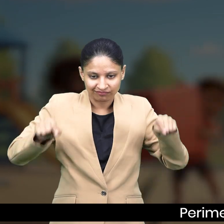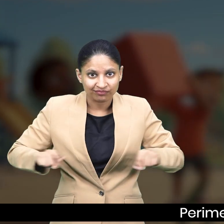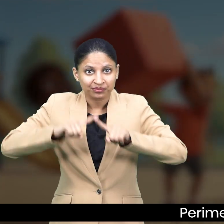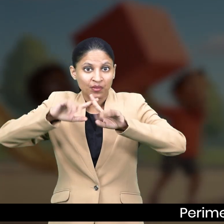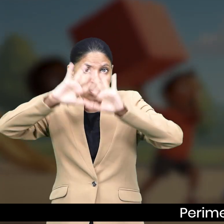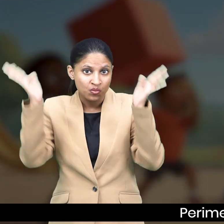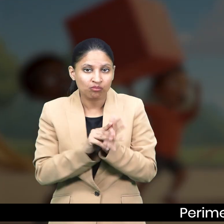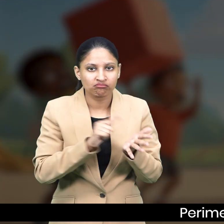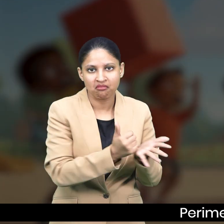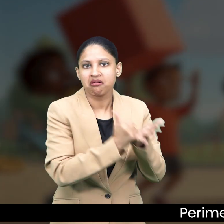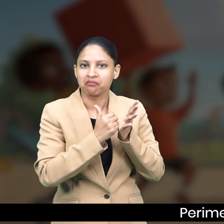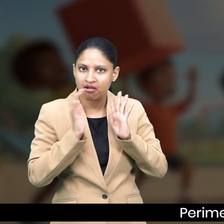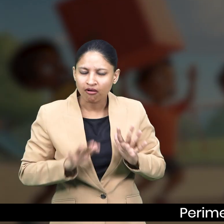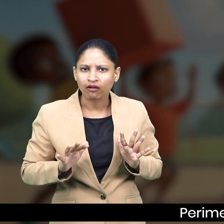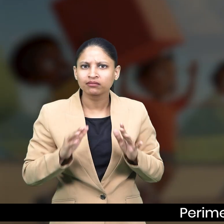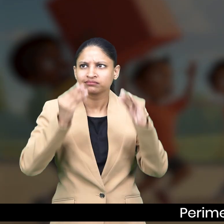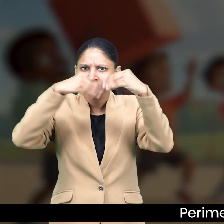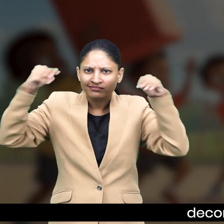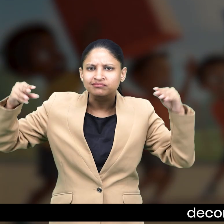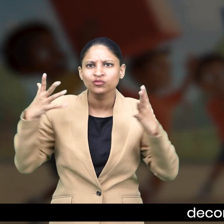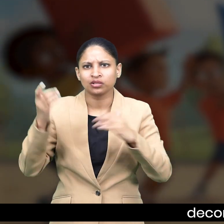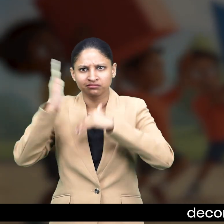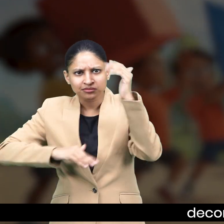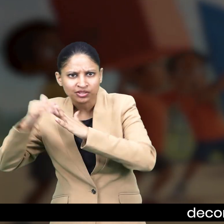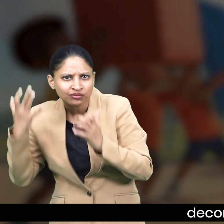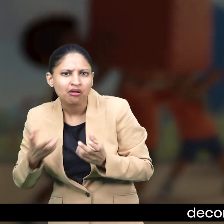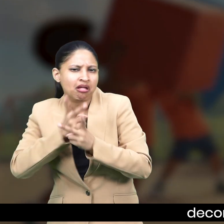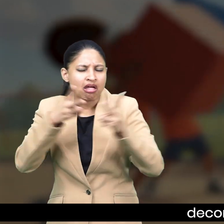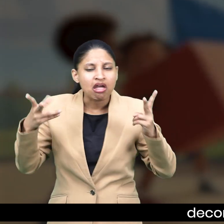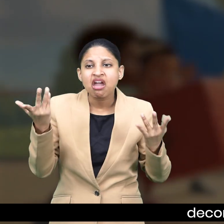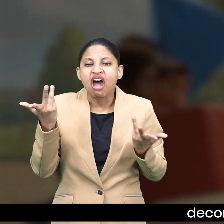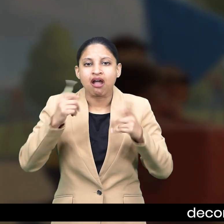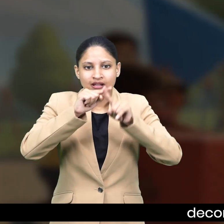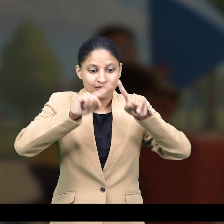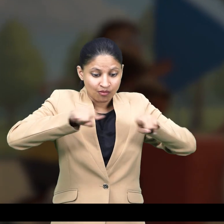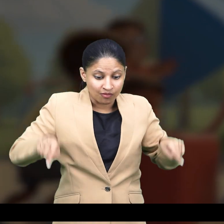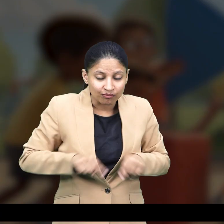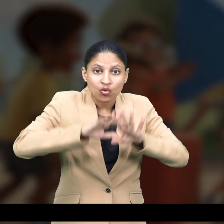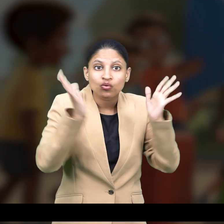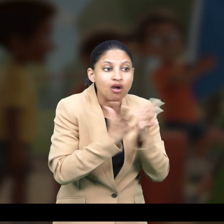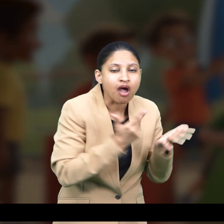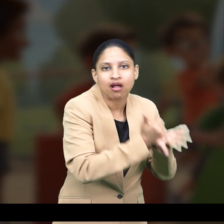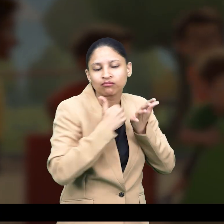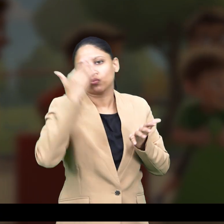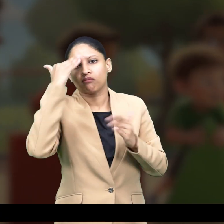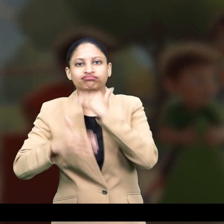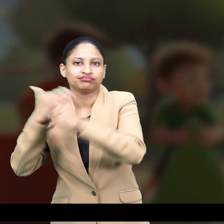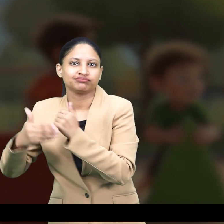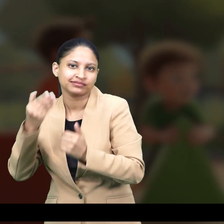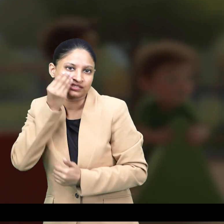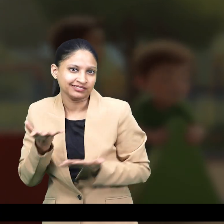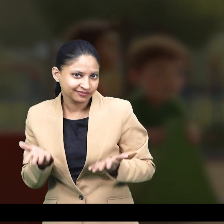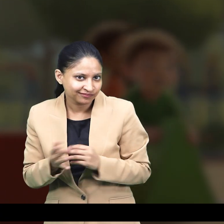Perimeter helps us measure, decorate and build things all around us.